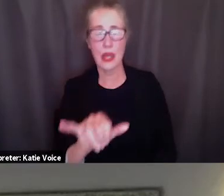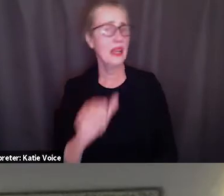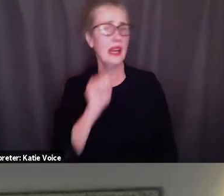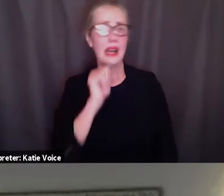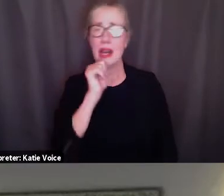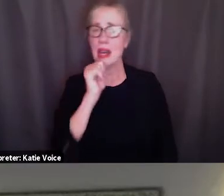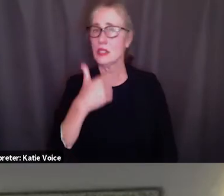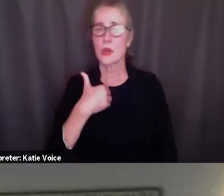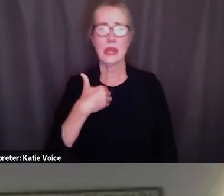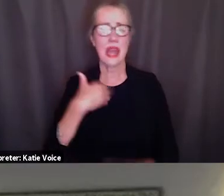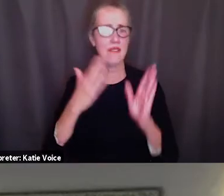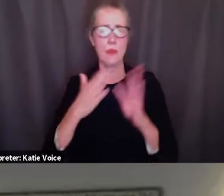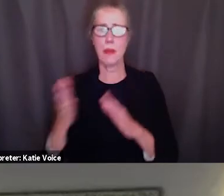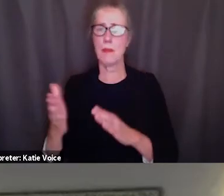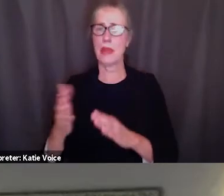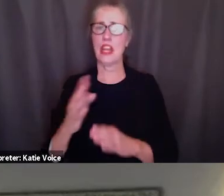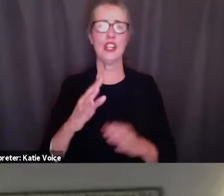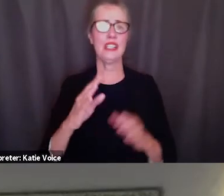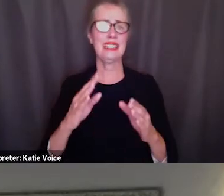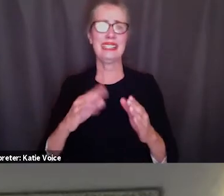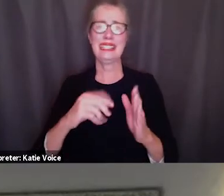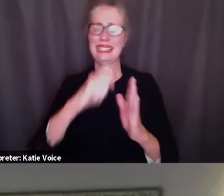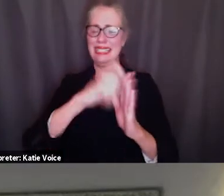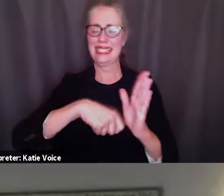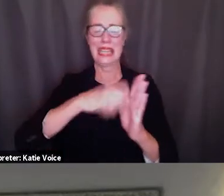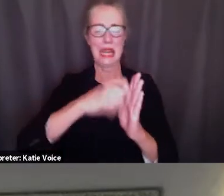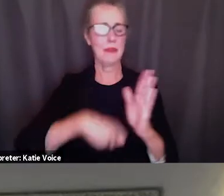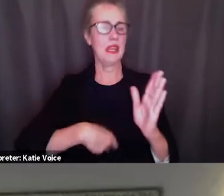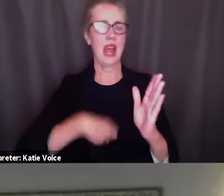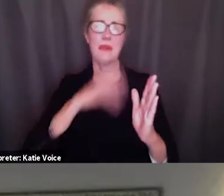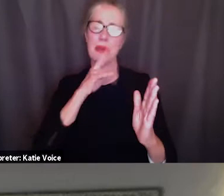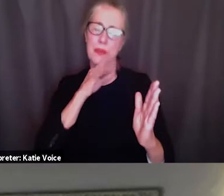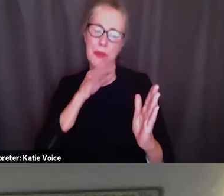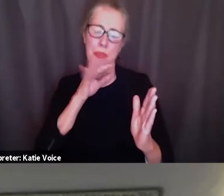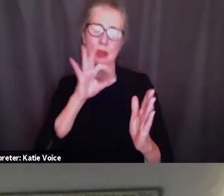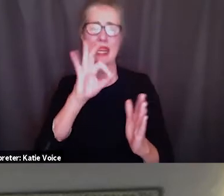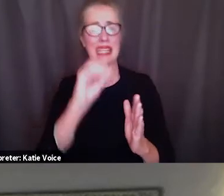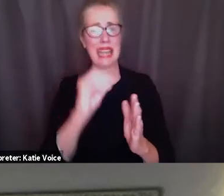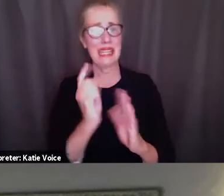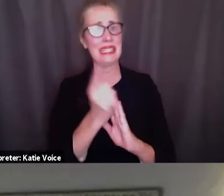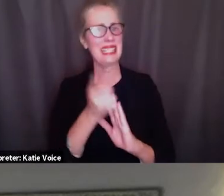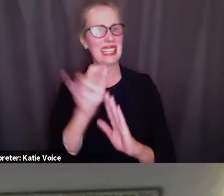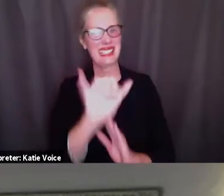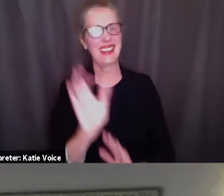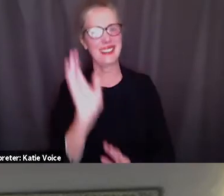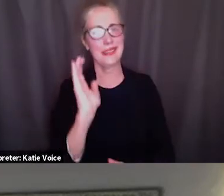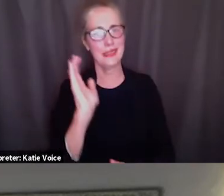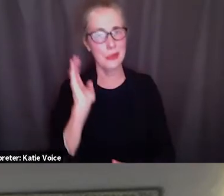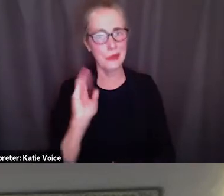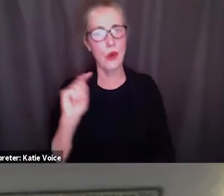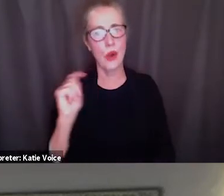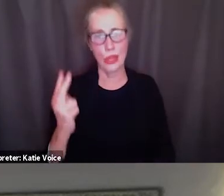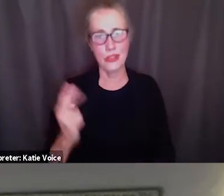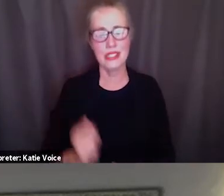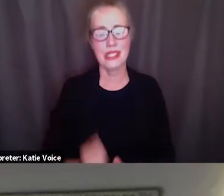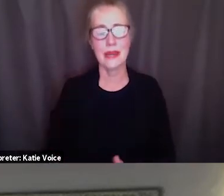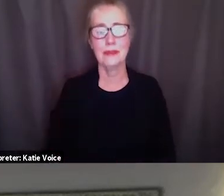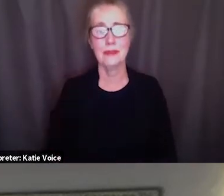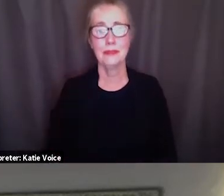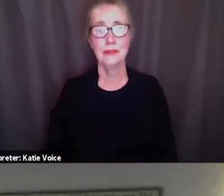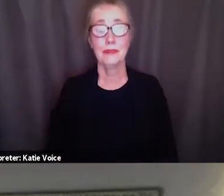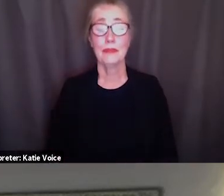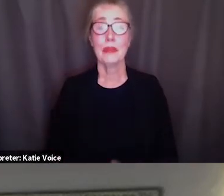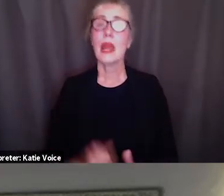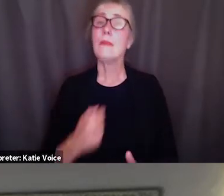a prepared statement that I'm going to try to rush off in 90 seconds like I did on Thursday. I'm just